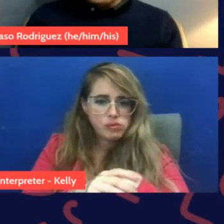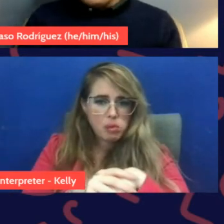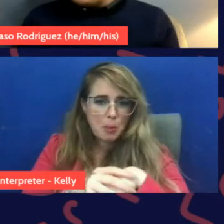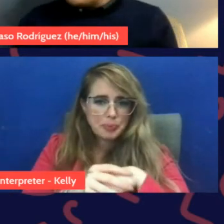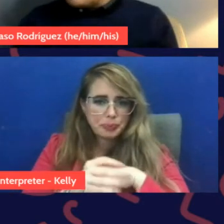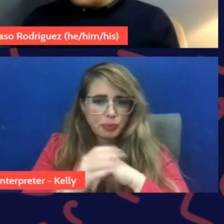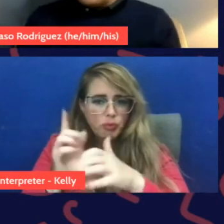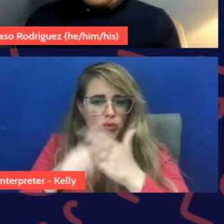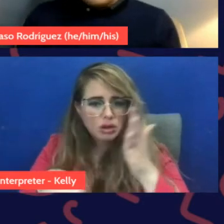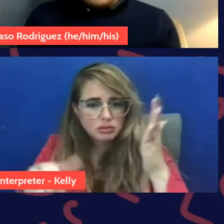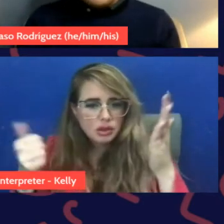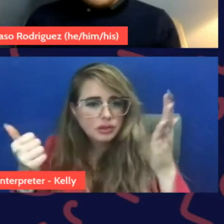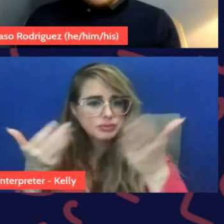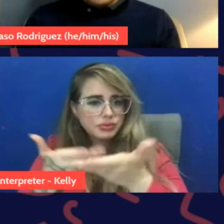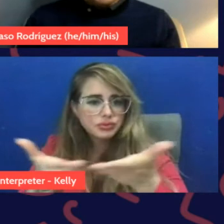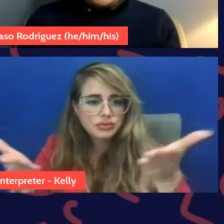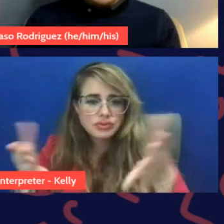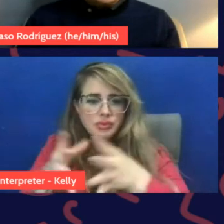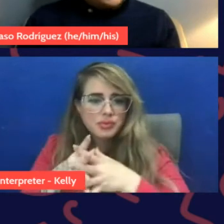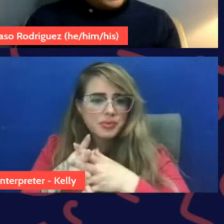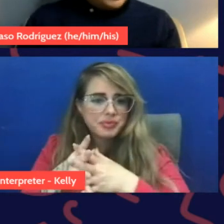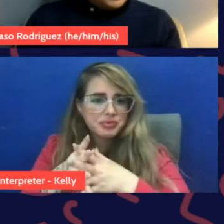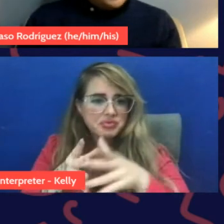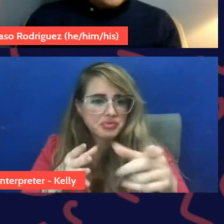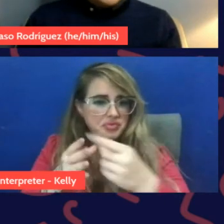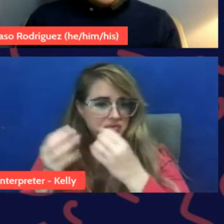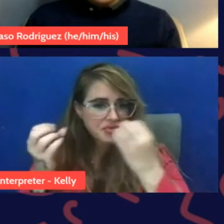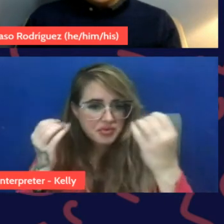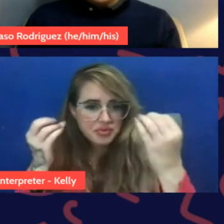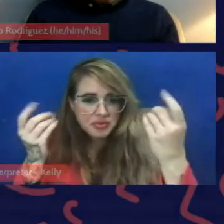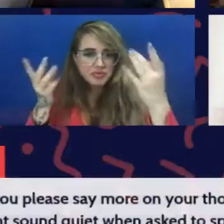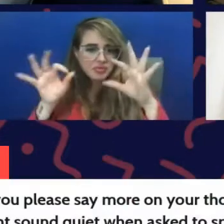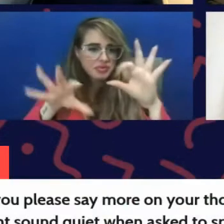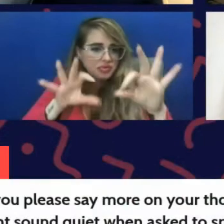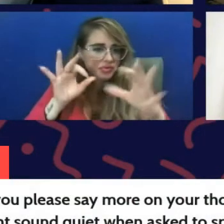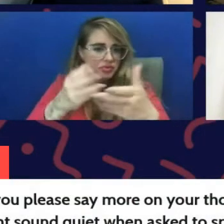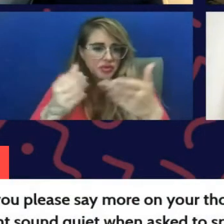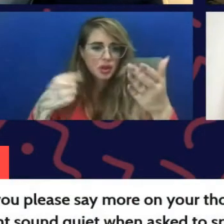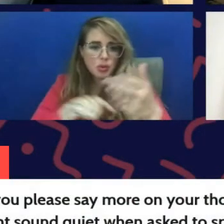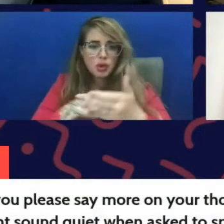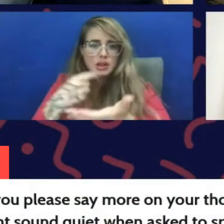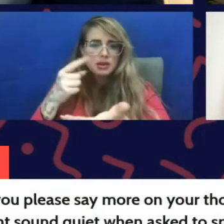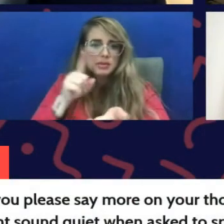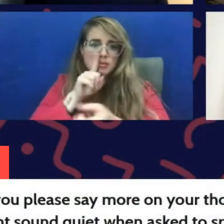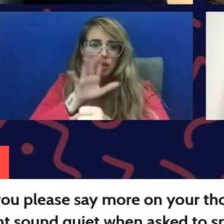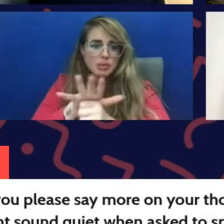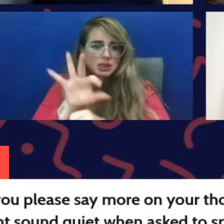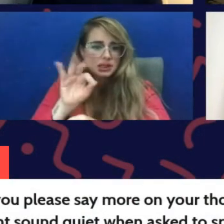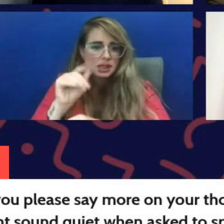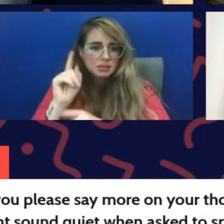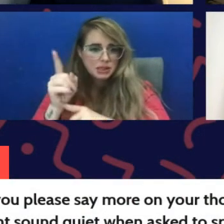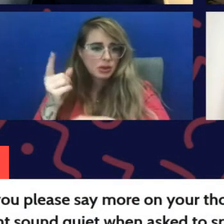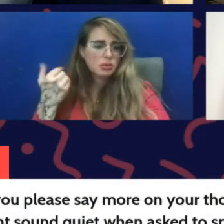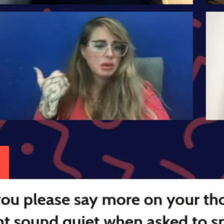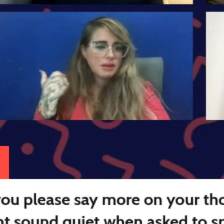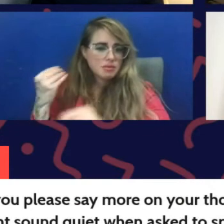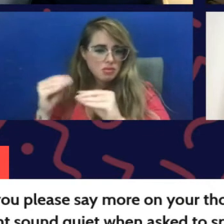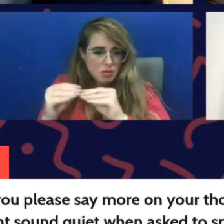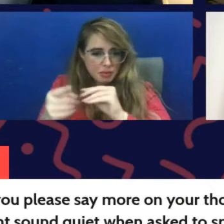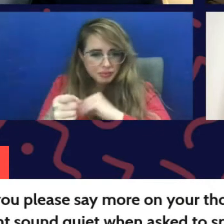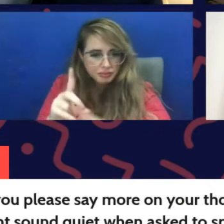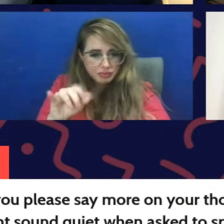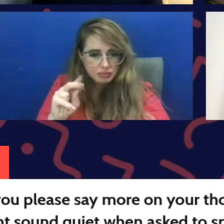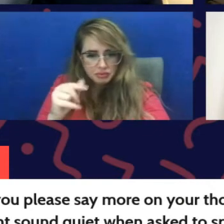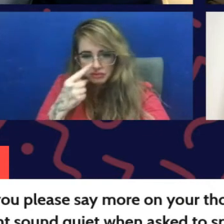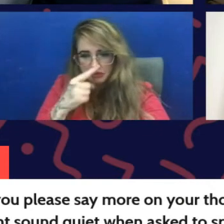So what else? What else is on this group's mind? We promised 90 minutes, folks. Oh, we got more. Diana,